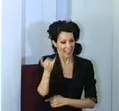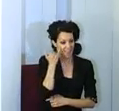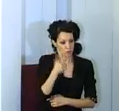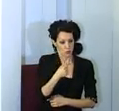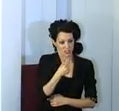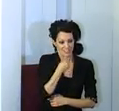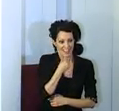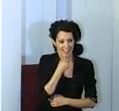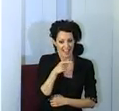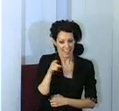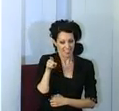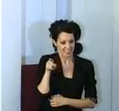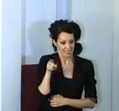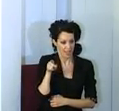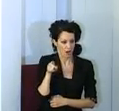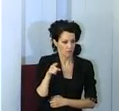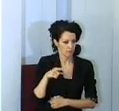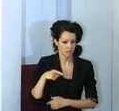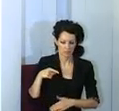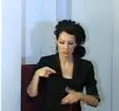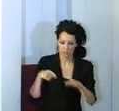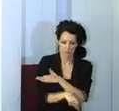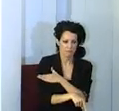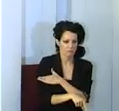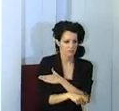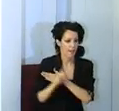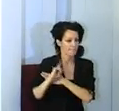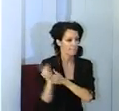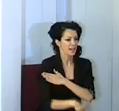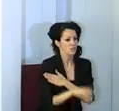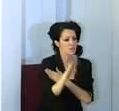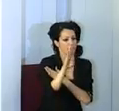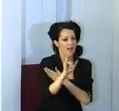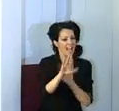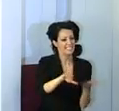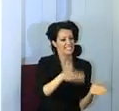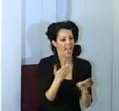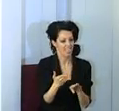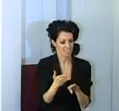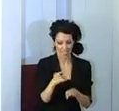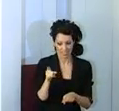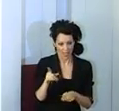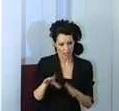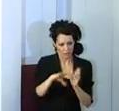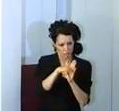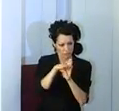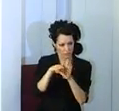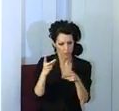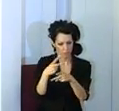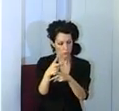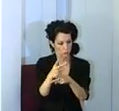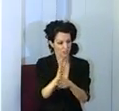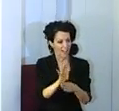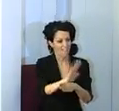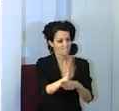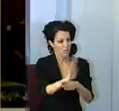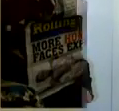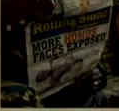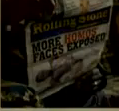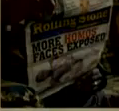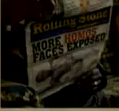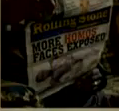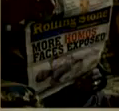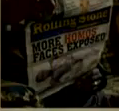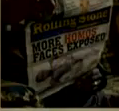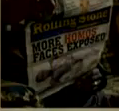have activists who will be here next week. They have produced a film which will be screening during the Outfest